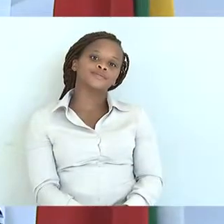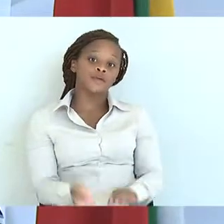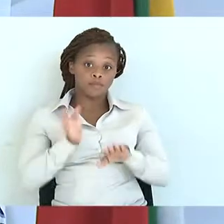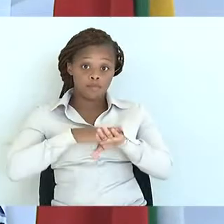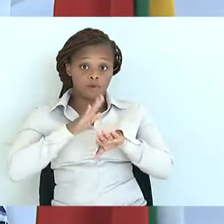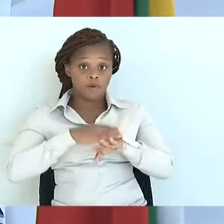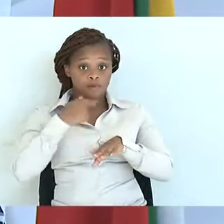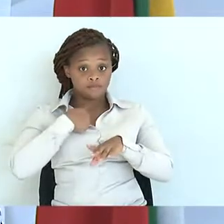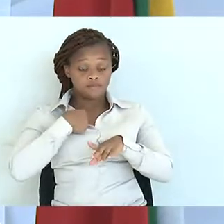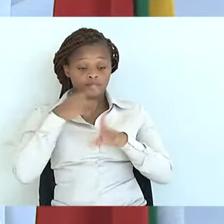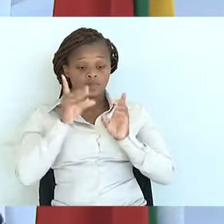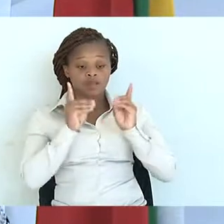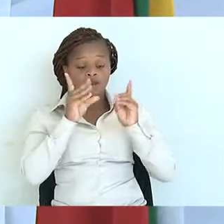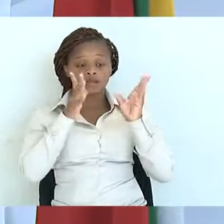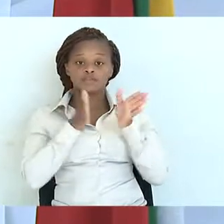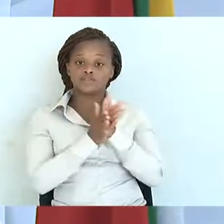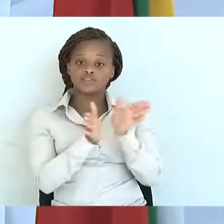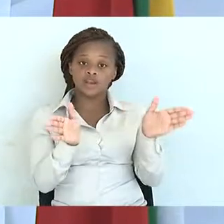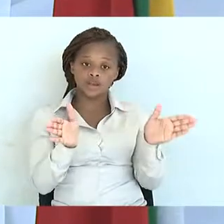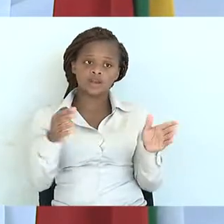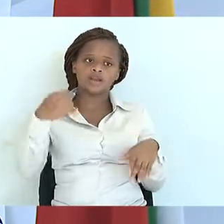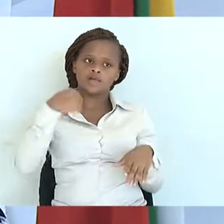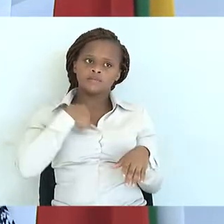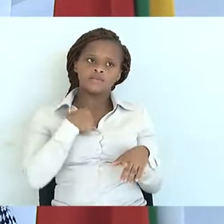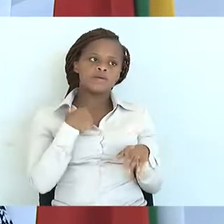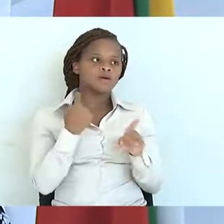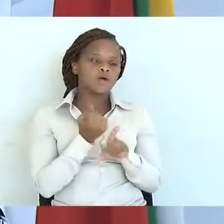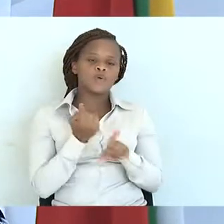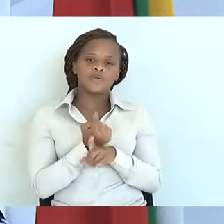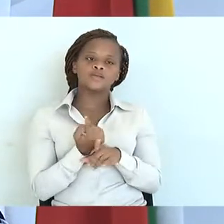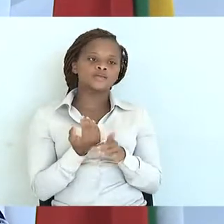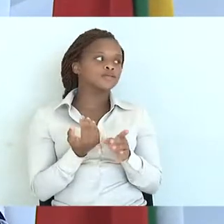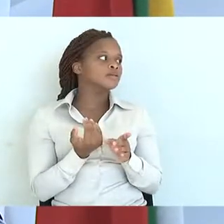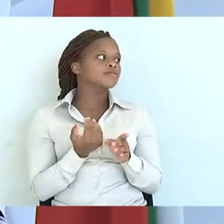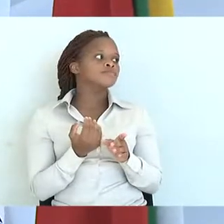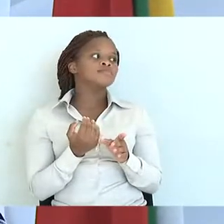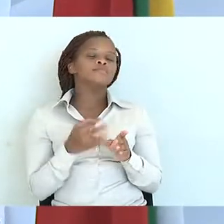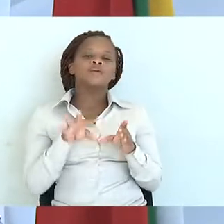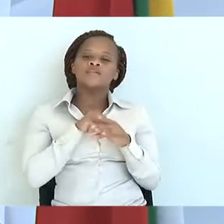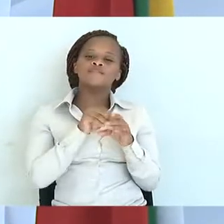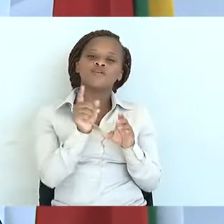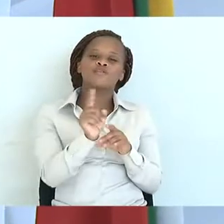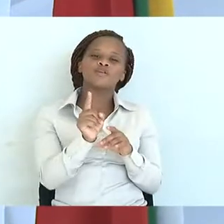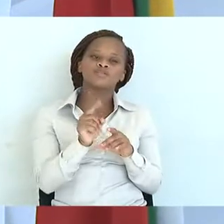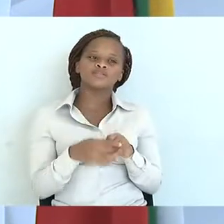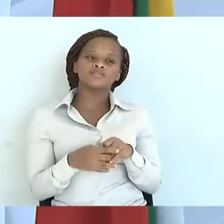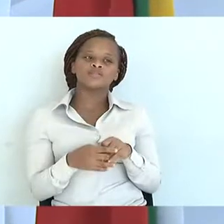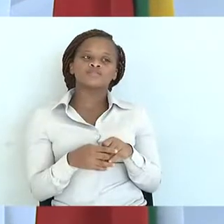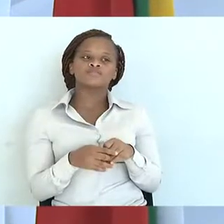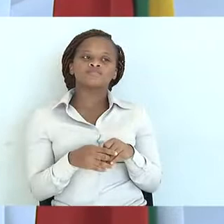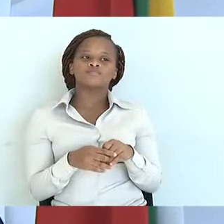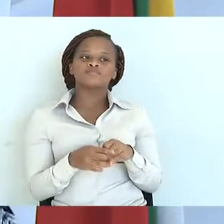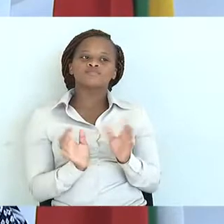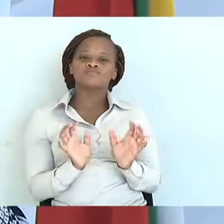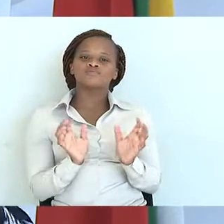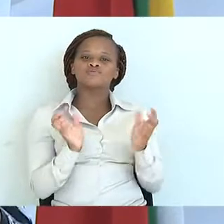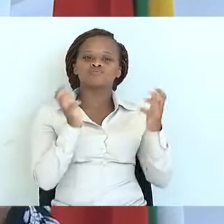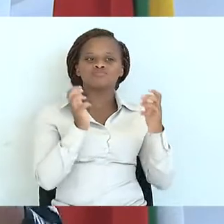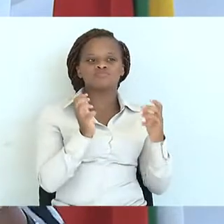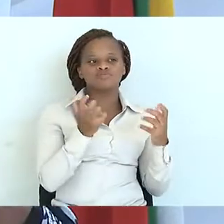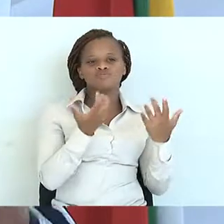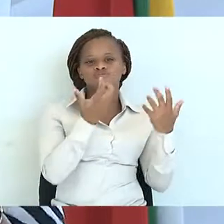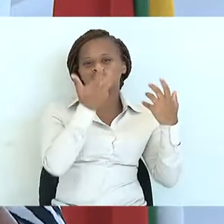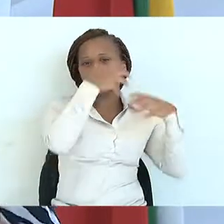attend a meeting yama joint accounting by this joint accounting officers forum. In that